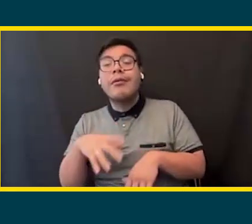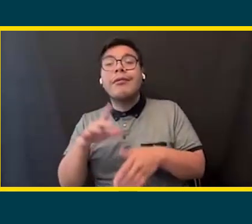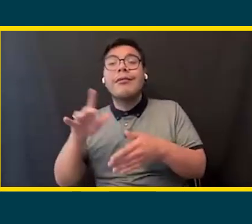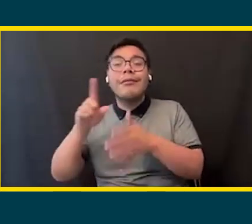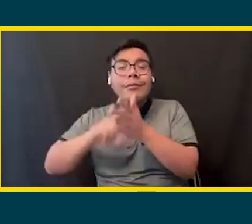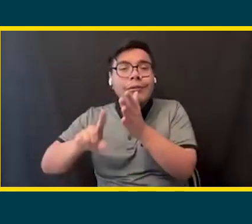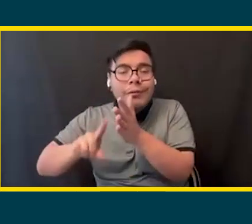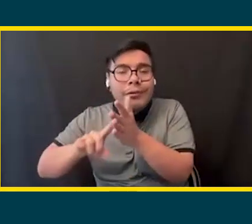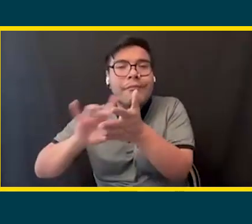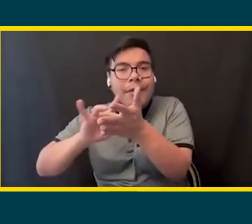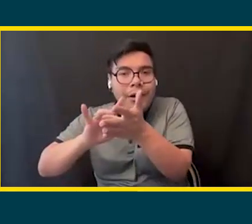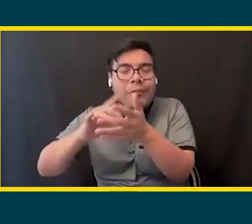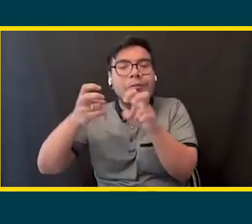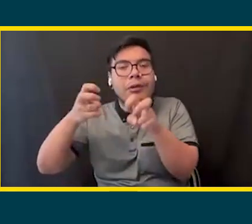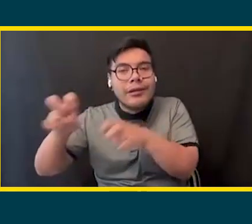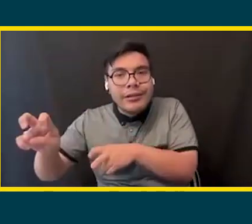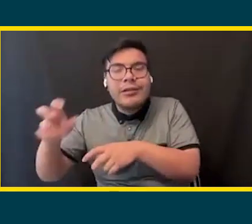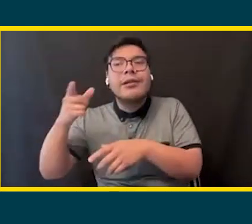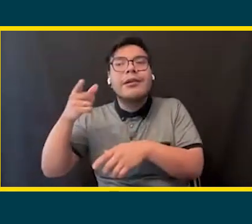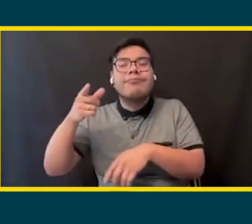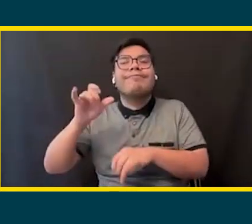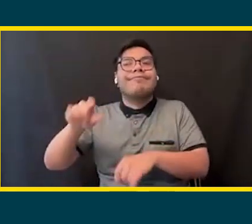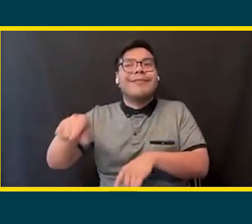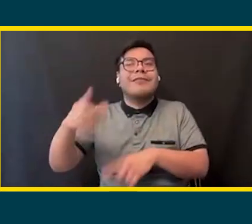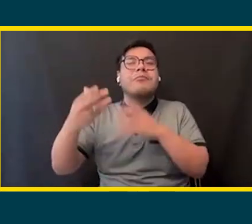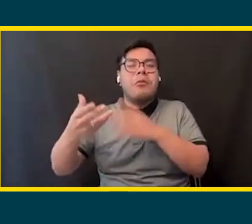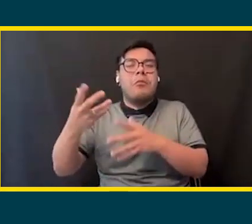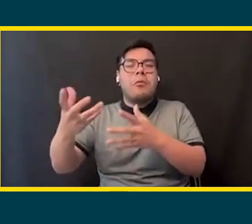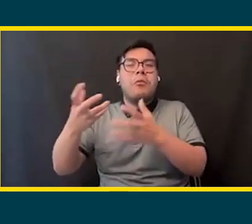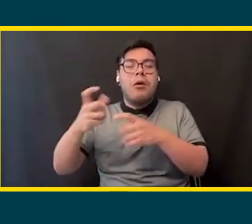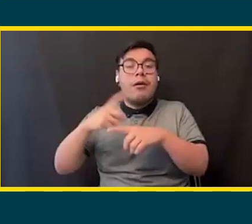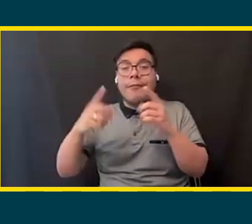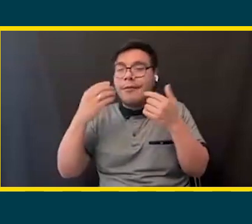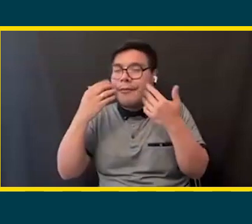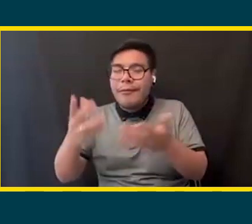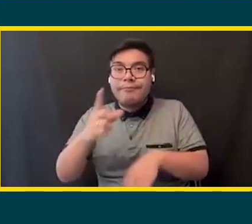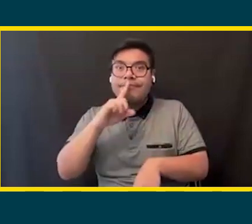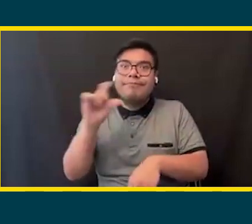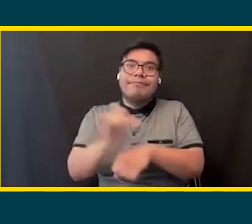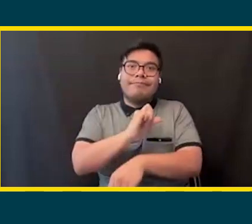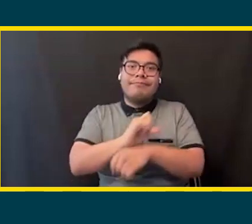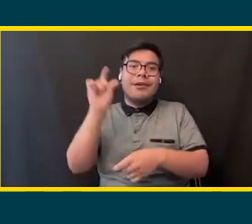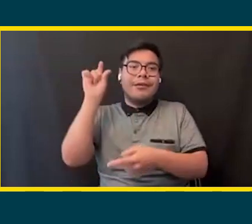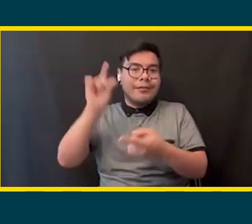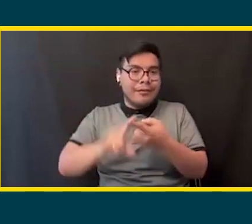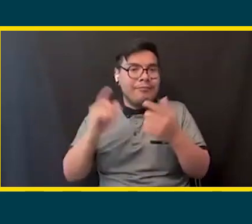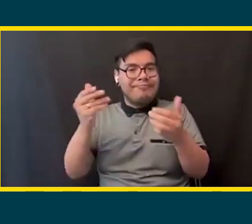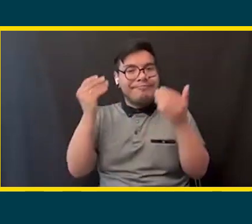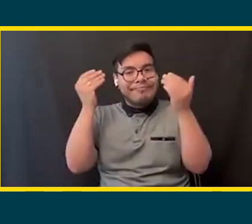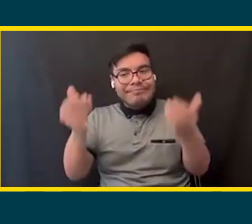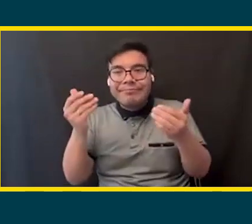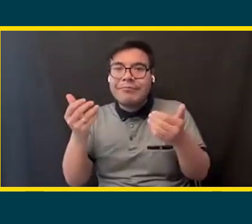that this is probably what I want to do, but I'm never really going to know for sure unless I go ahead and just try it